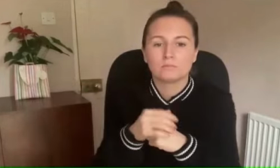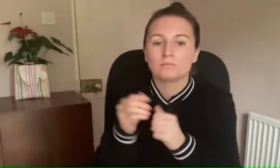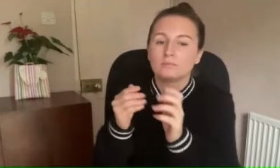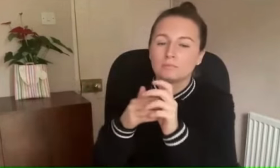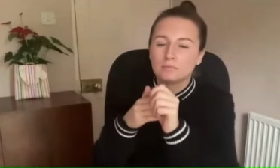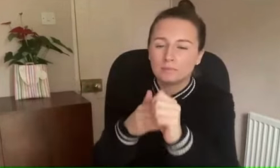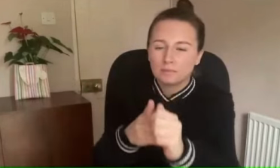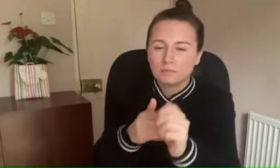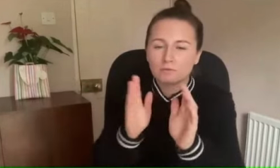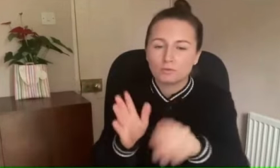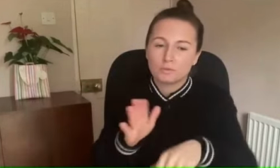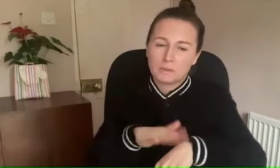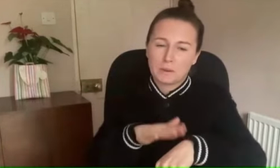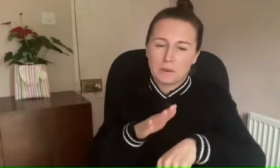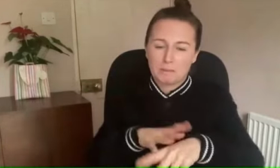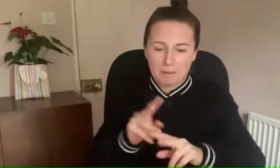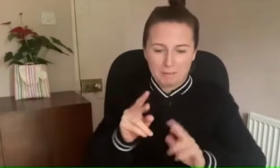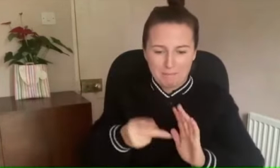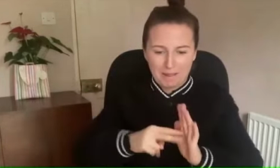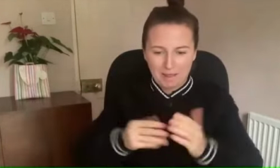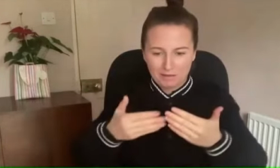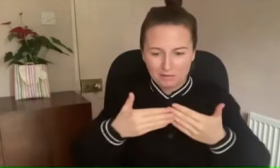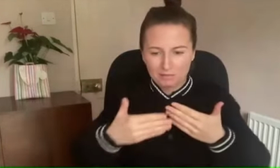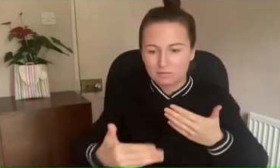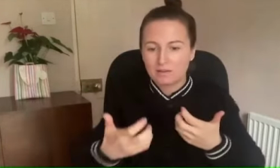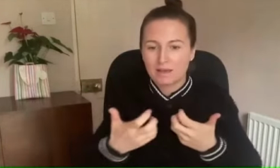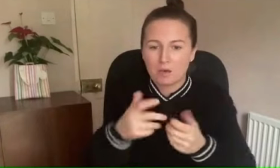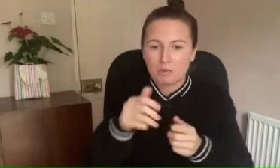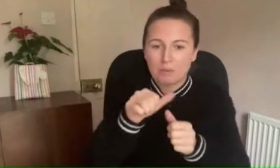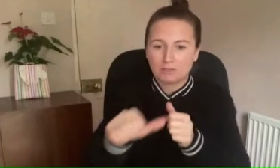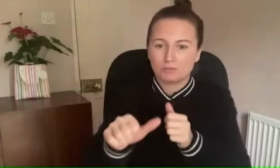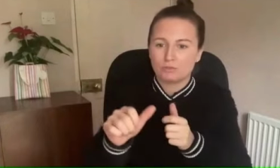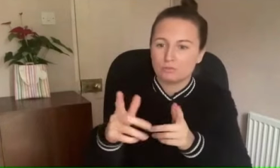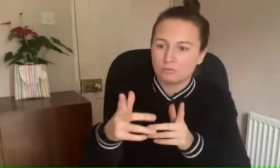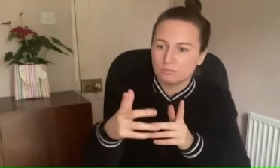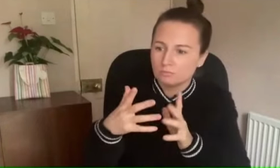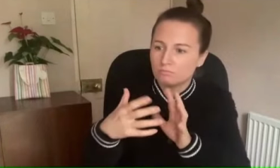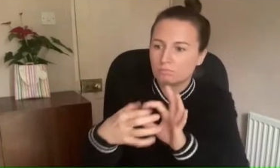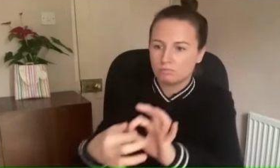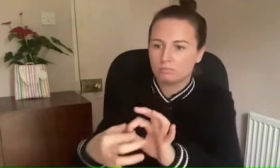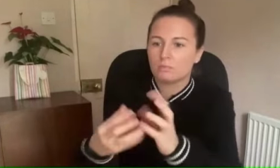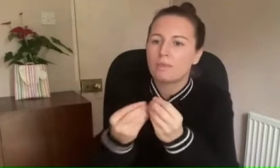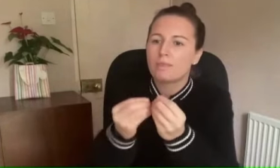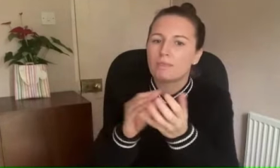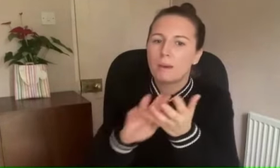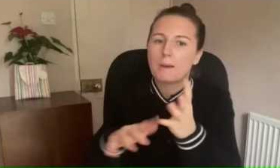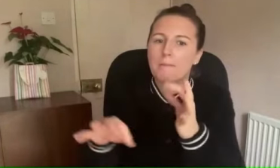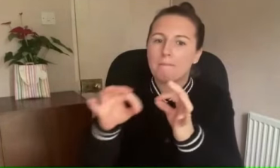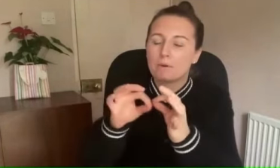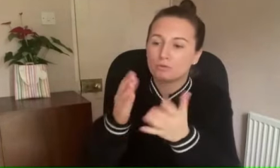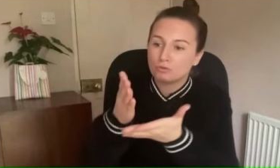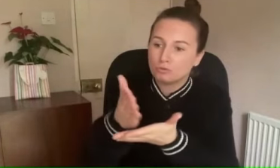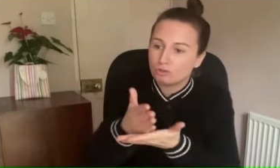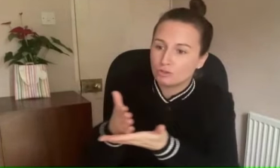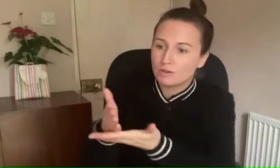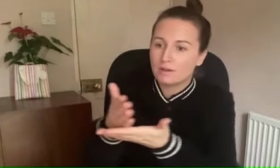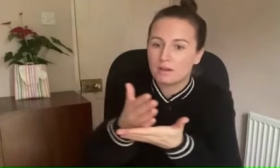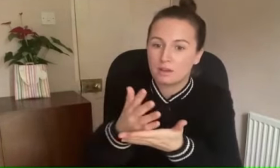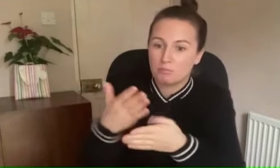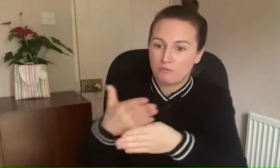they'll use the framework with their Hub, so that they are then in a position to share performance ratings and information with the Hub